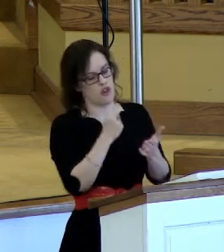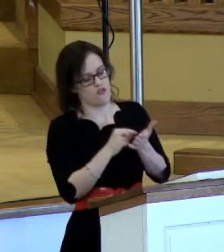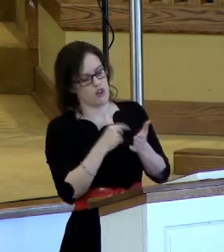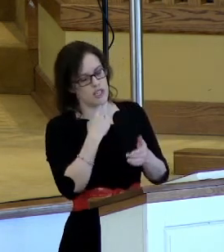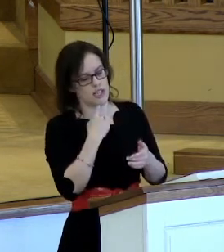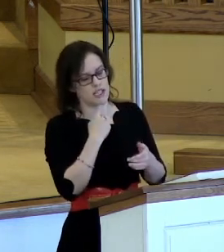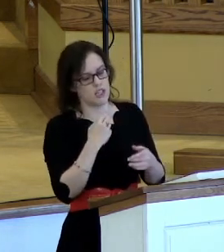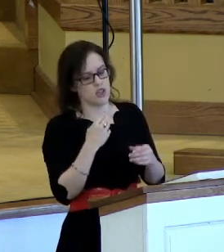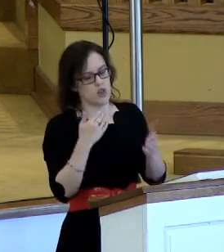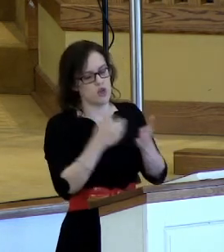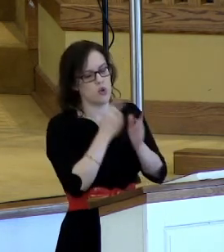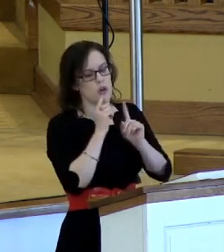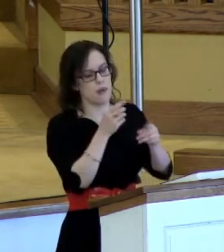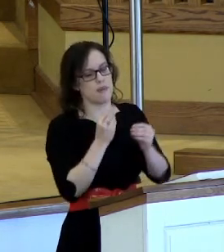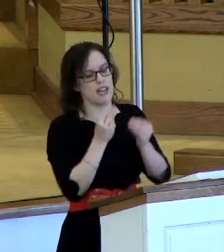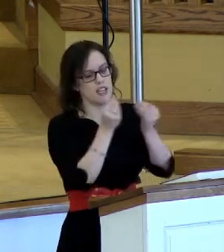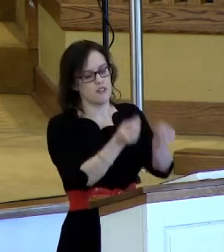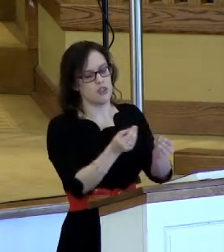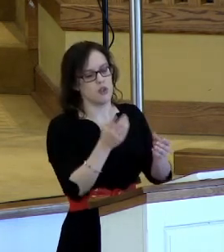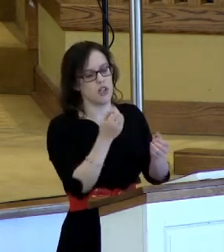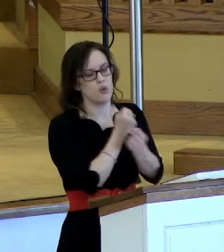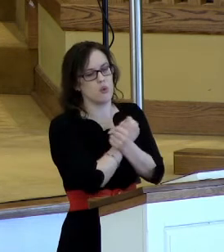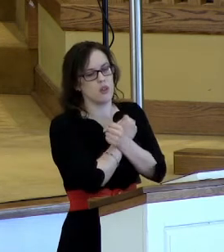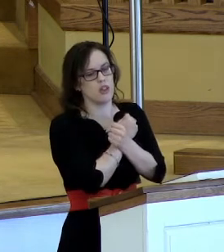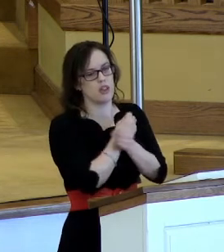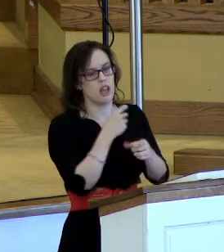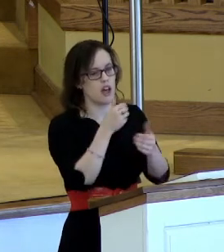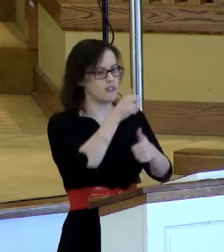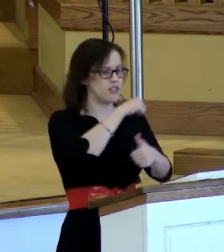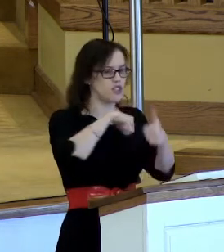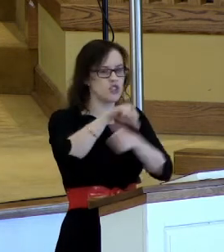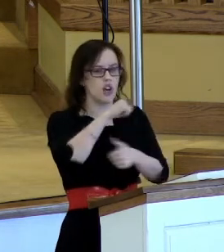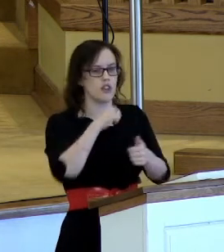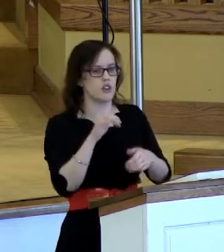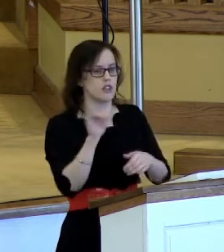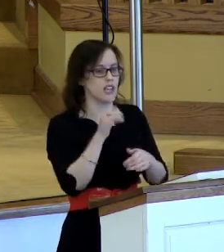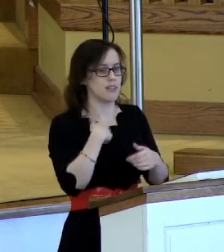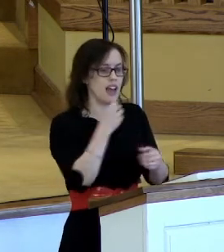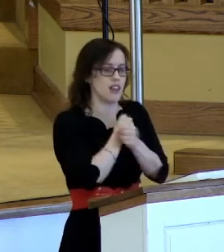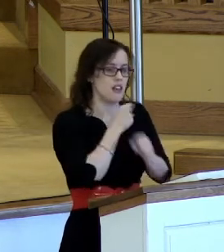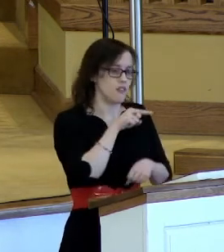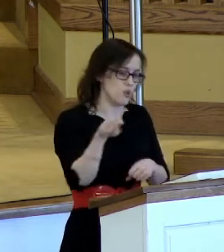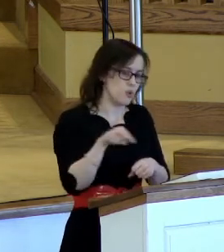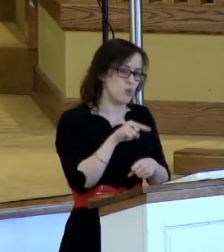that ye love one another as I have loved you, that ye also love one another.